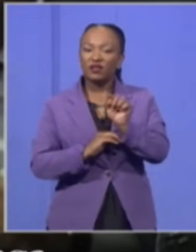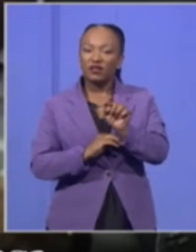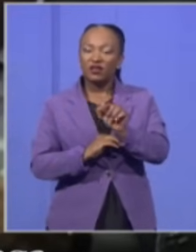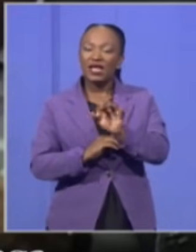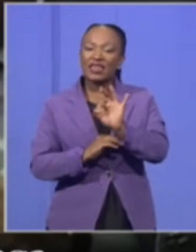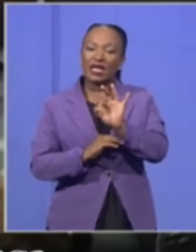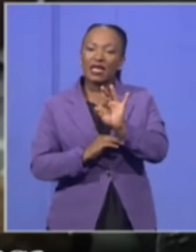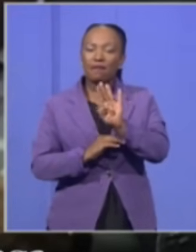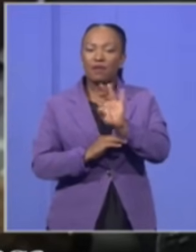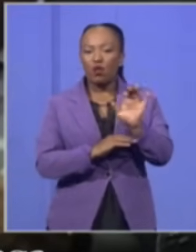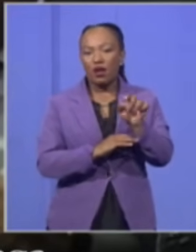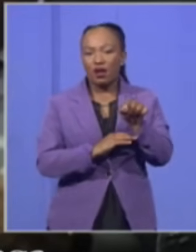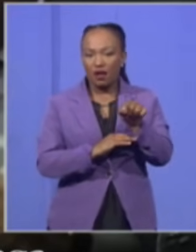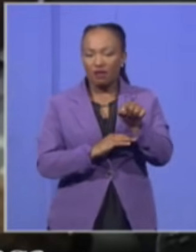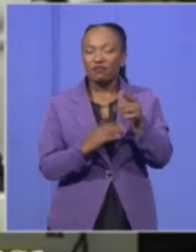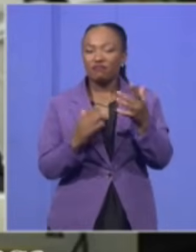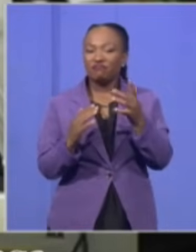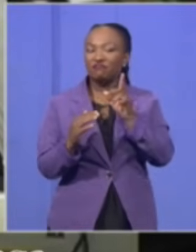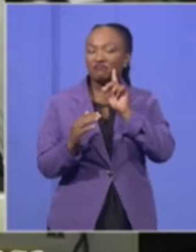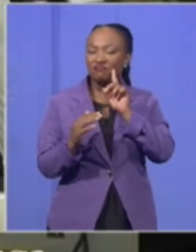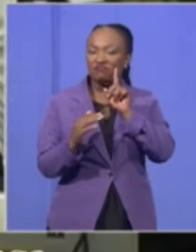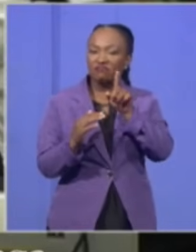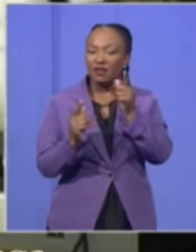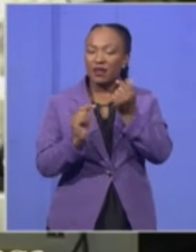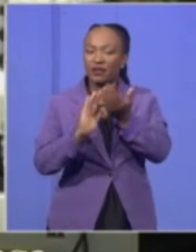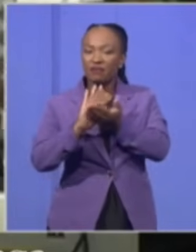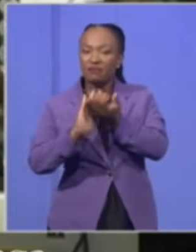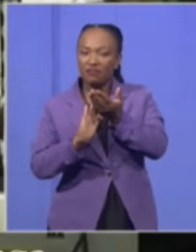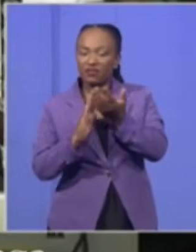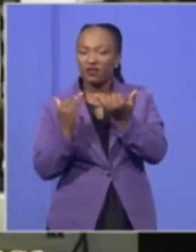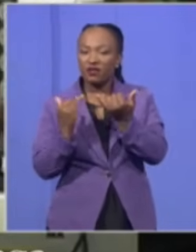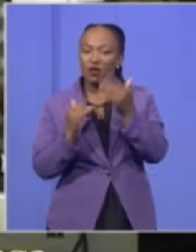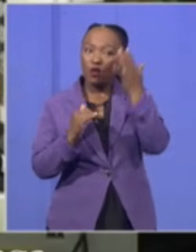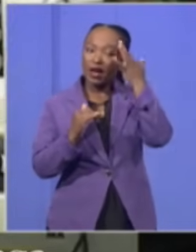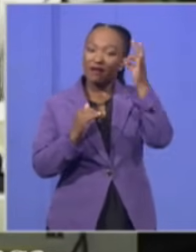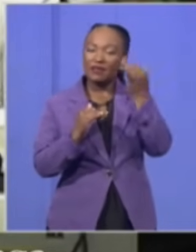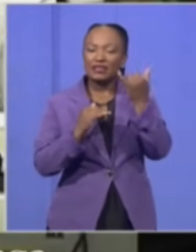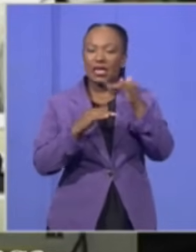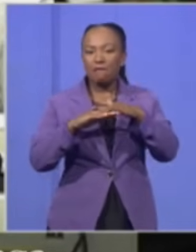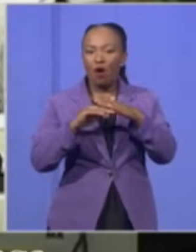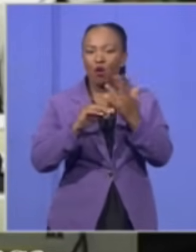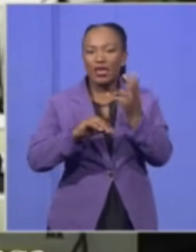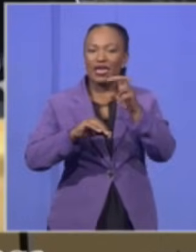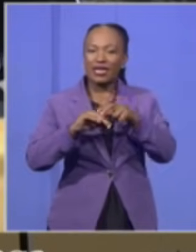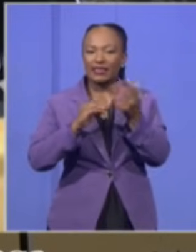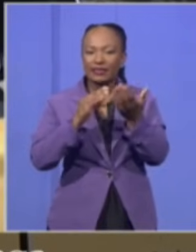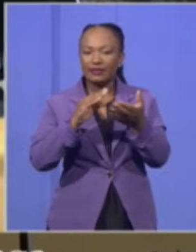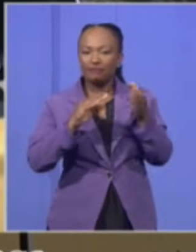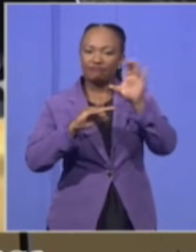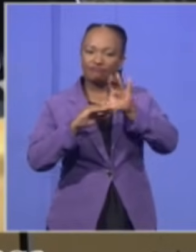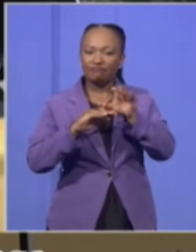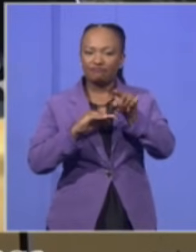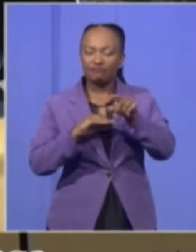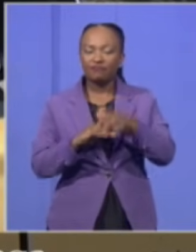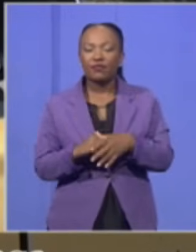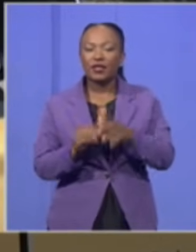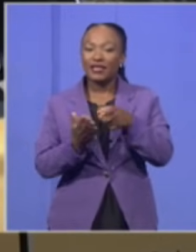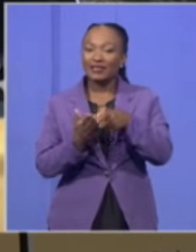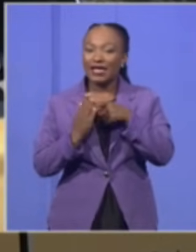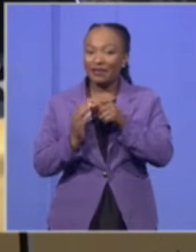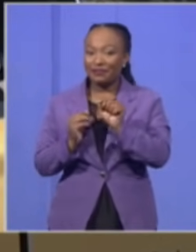tša diranta go lebeletše mašeleng a godimo ao mmušo o sa hlaelelago ka ona. That service cost will